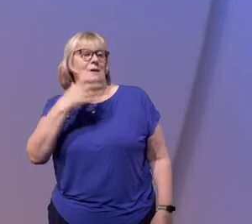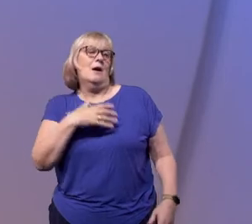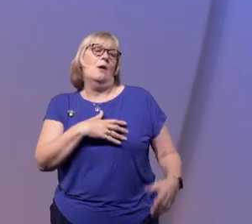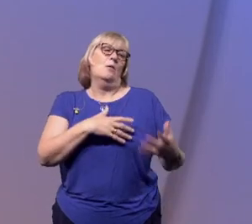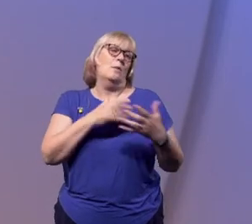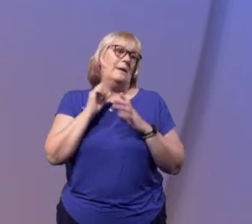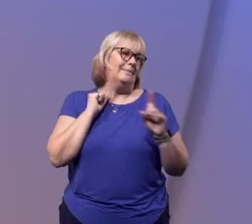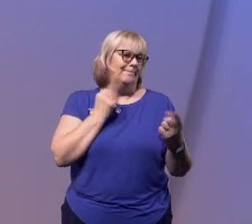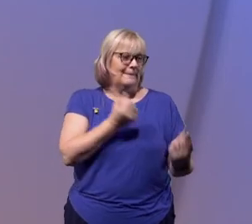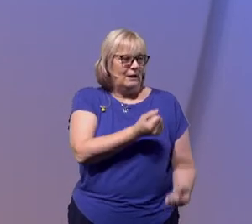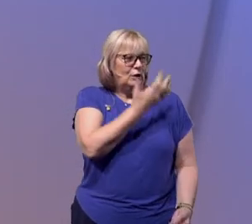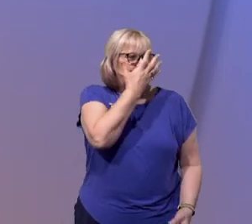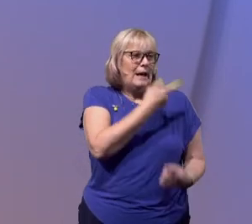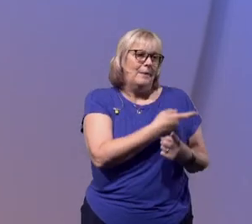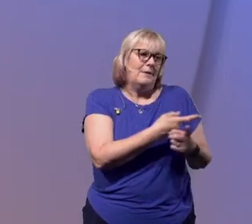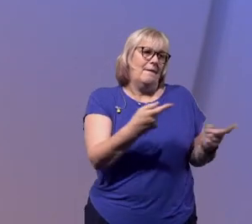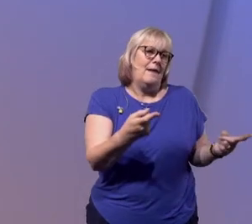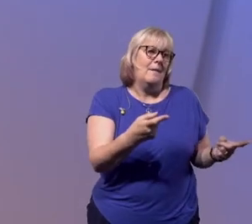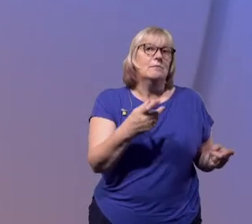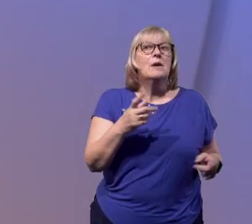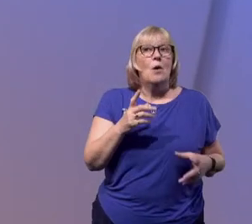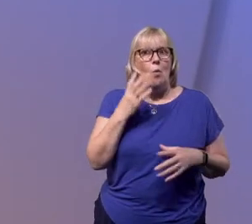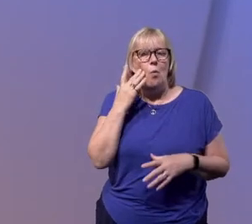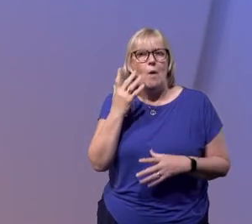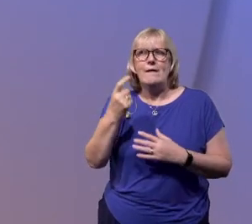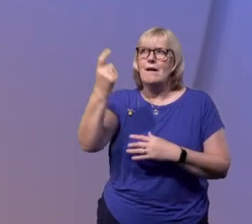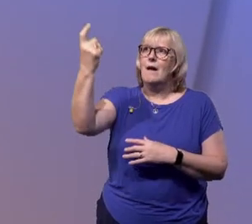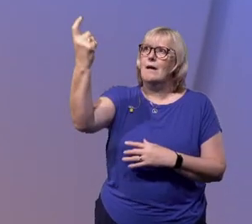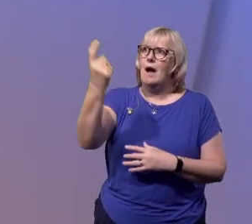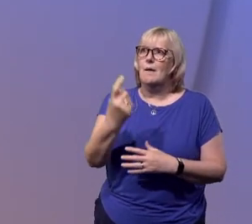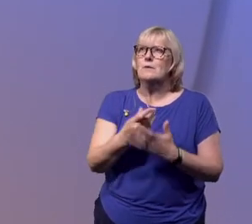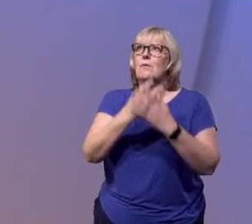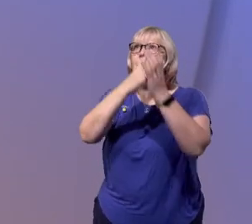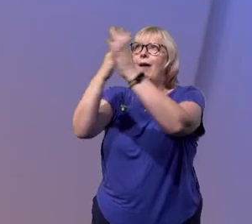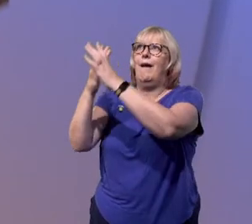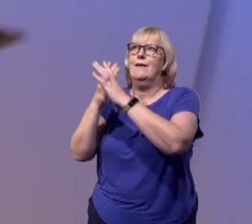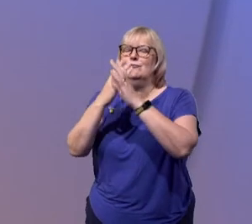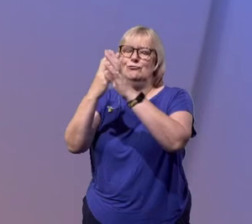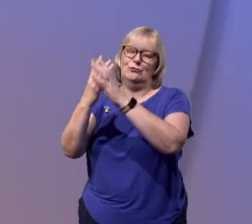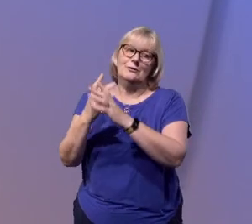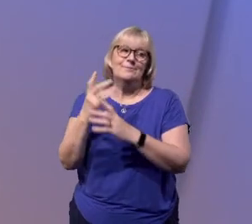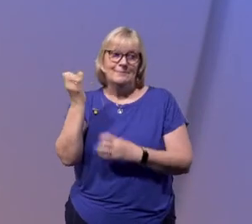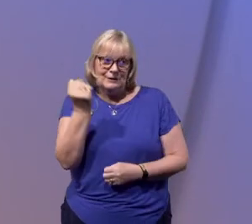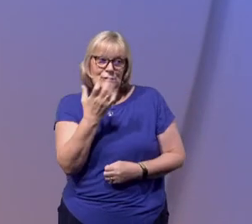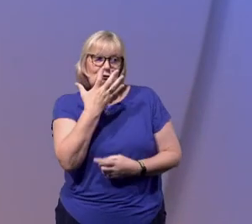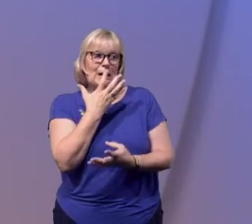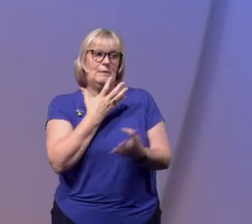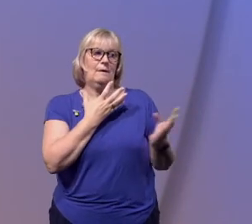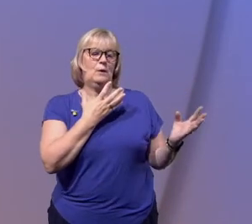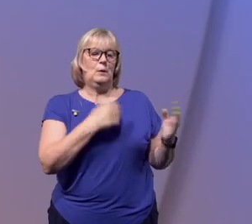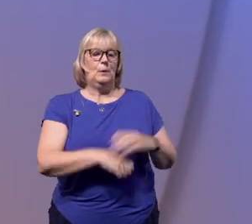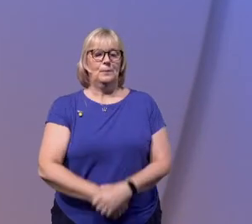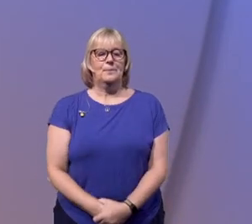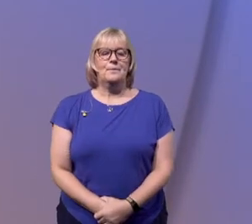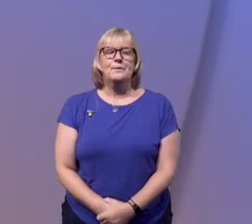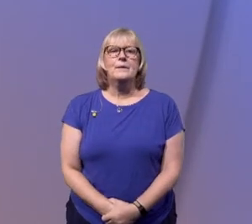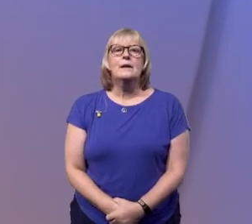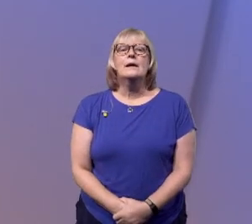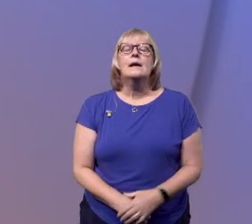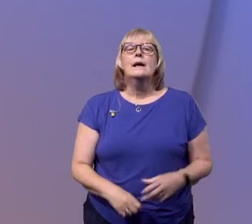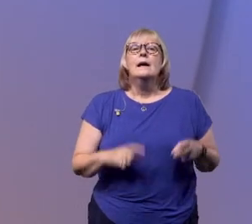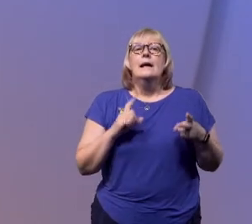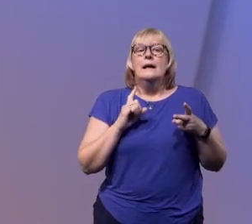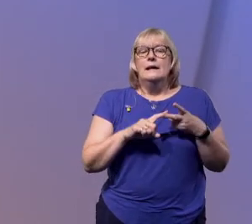when he comes in his Father's glory with the holy angels. The second reading is Mark